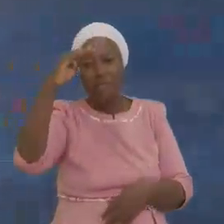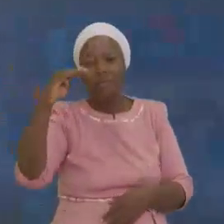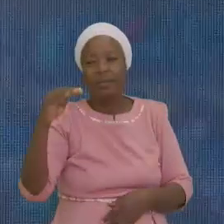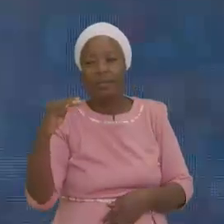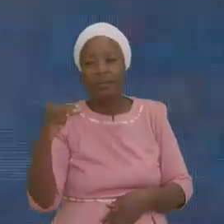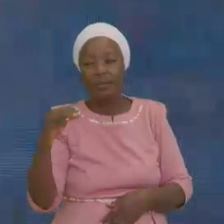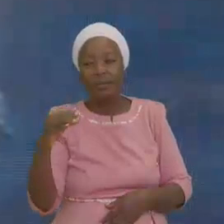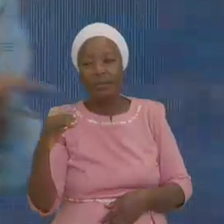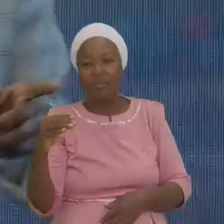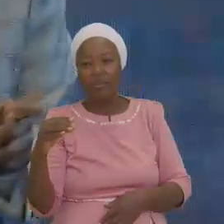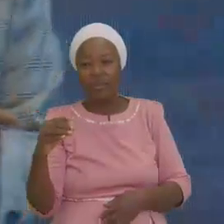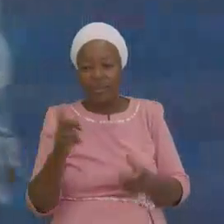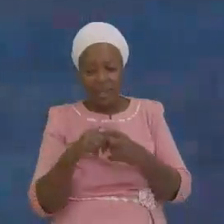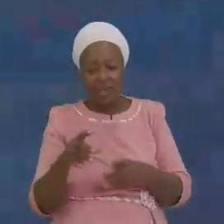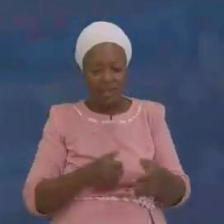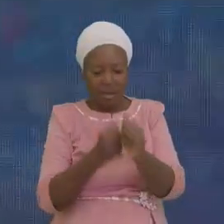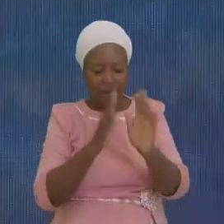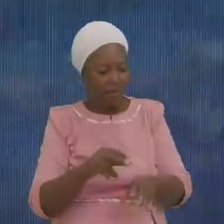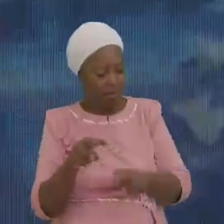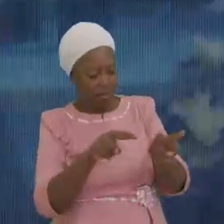The disciples were looking here and there.